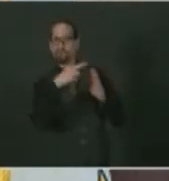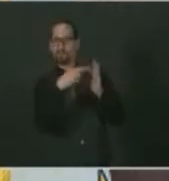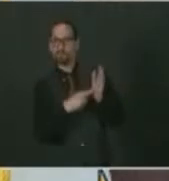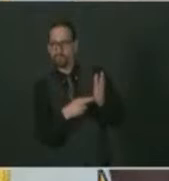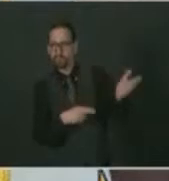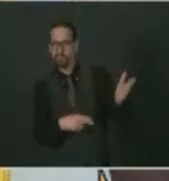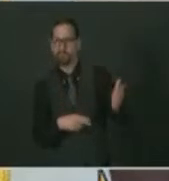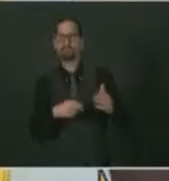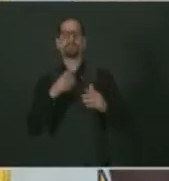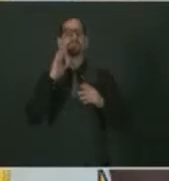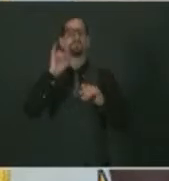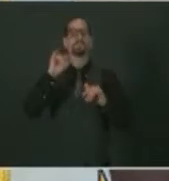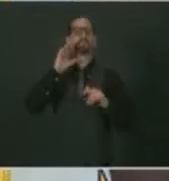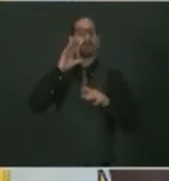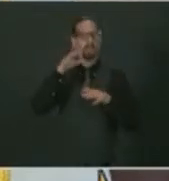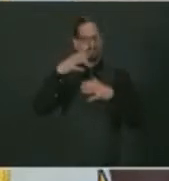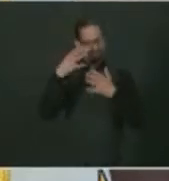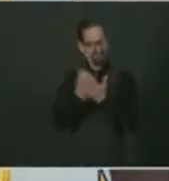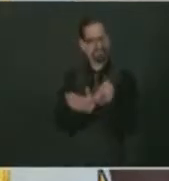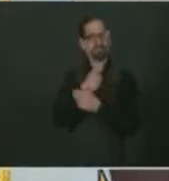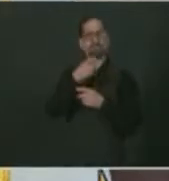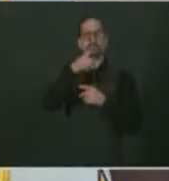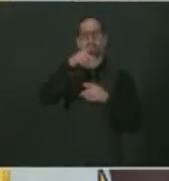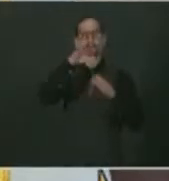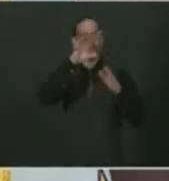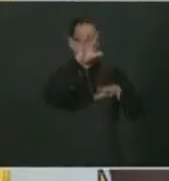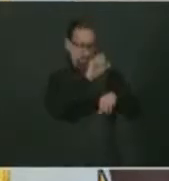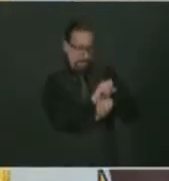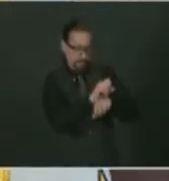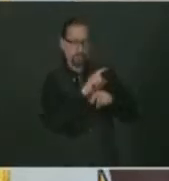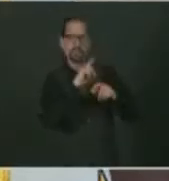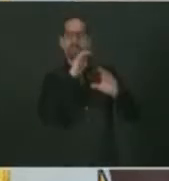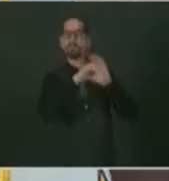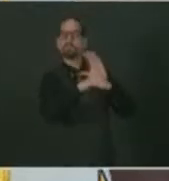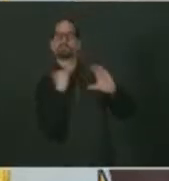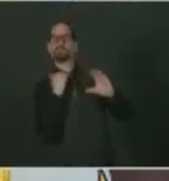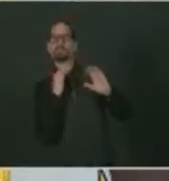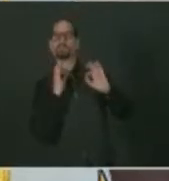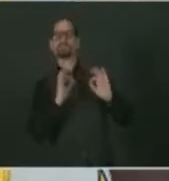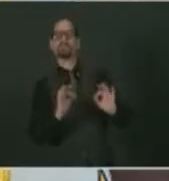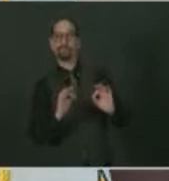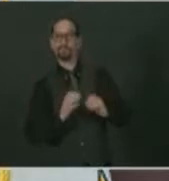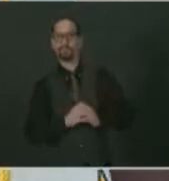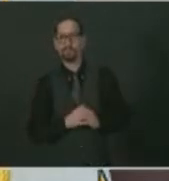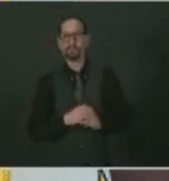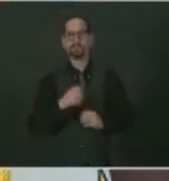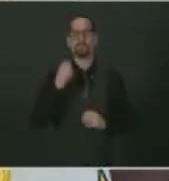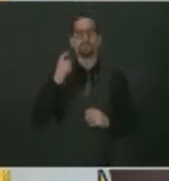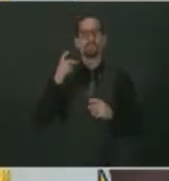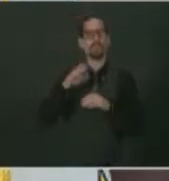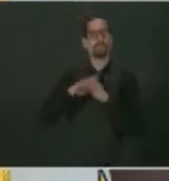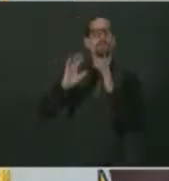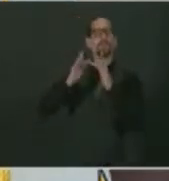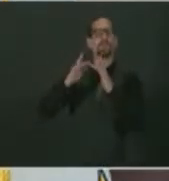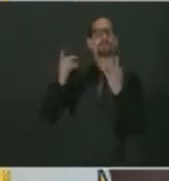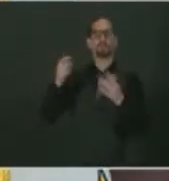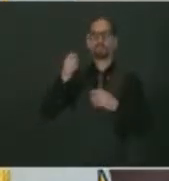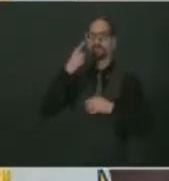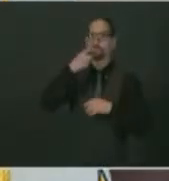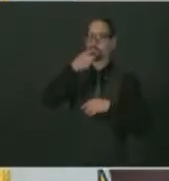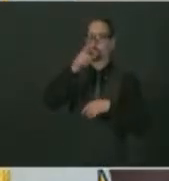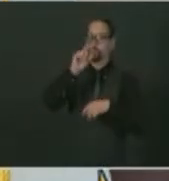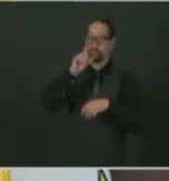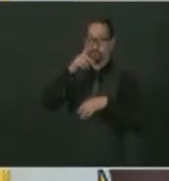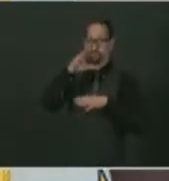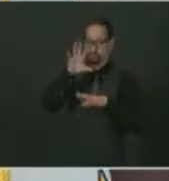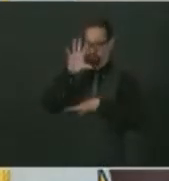The link you get to register is a link for one-time use. We've had some issues with link sharing in the past. These links